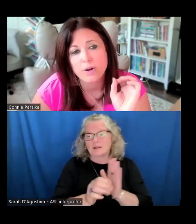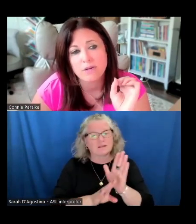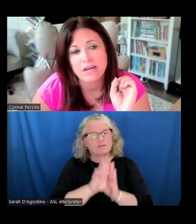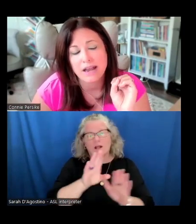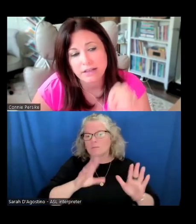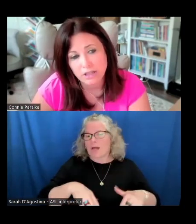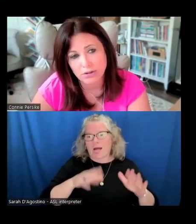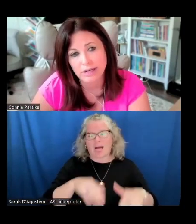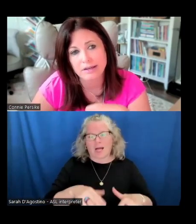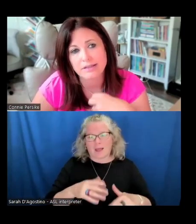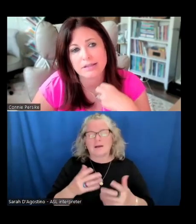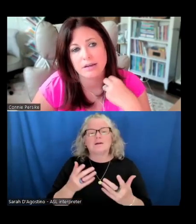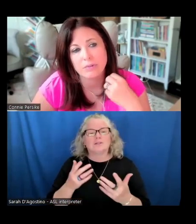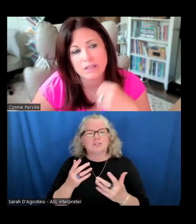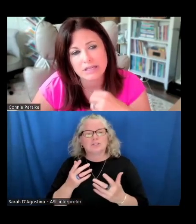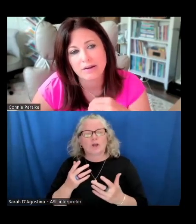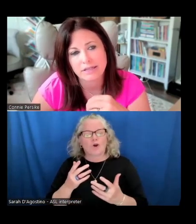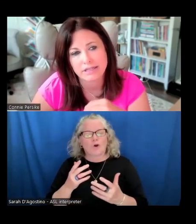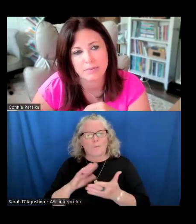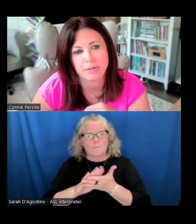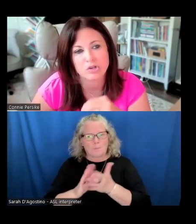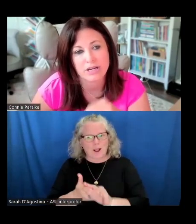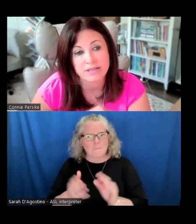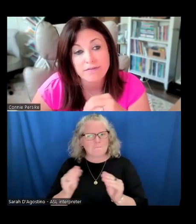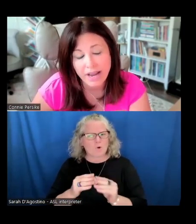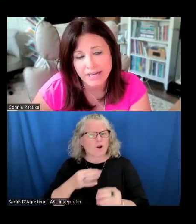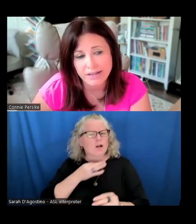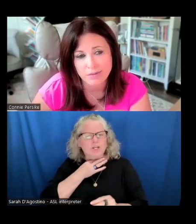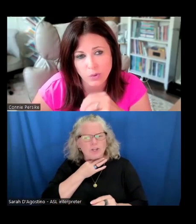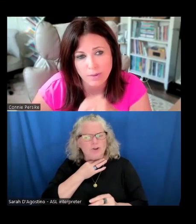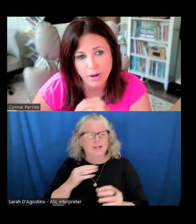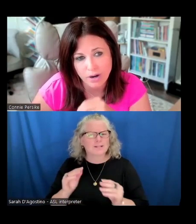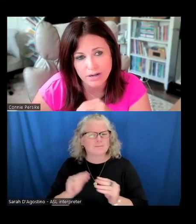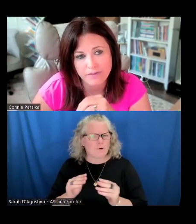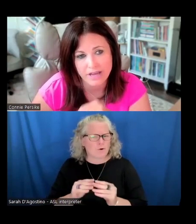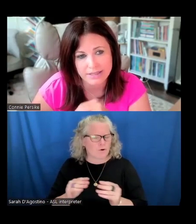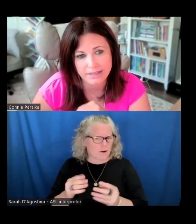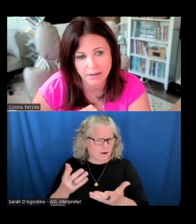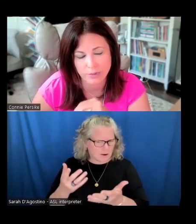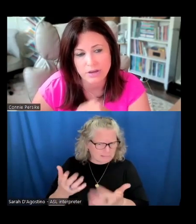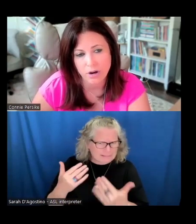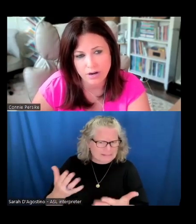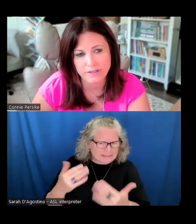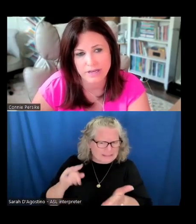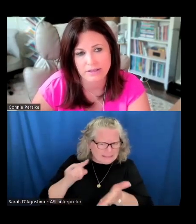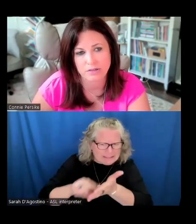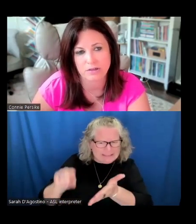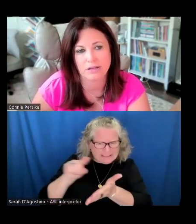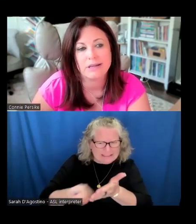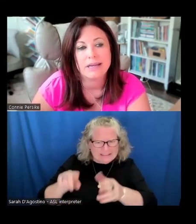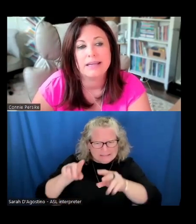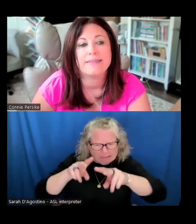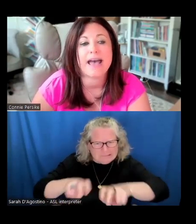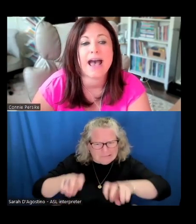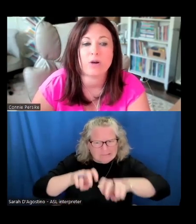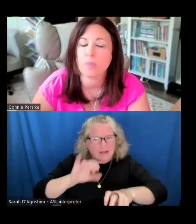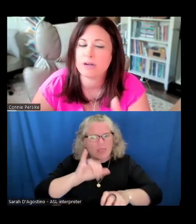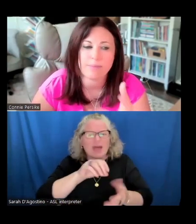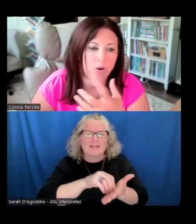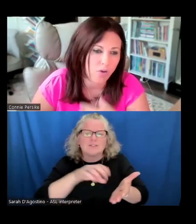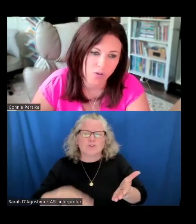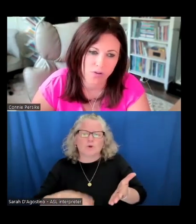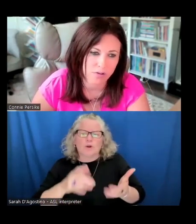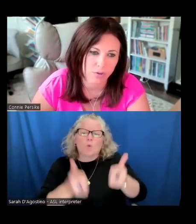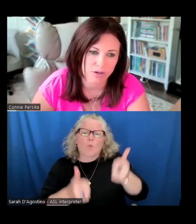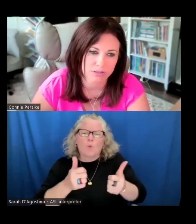And so when we got curious and really dug deep and tried to find what part of that skill was hard for that student, that opened